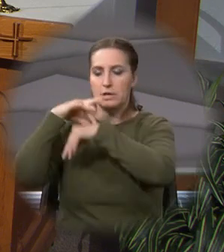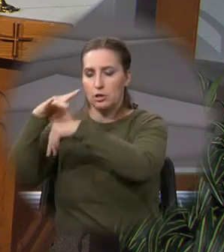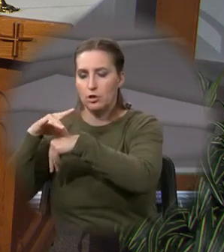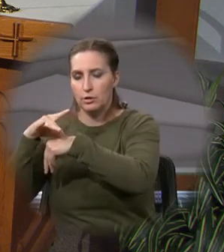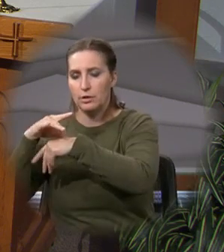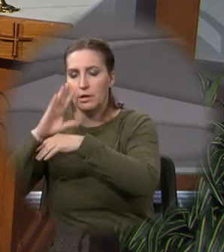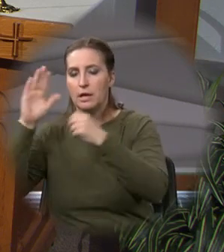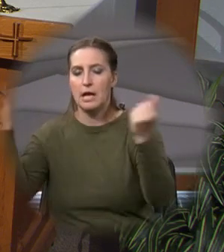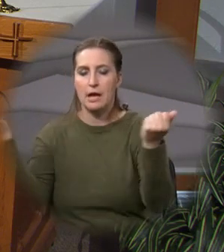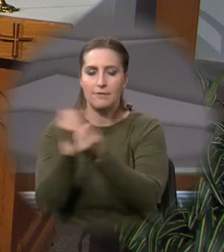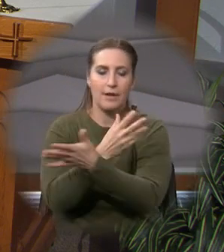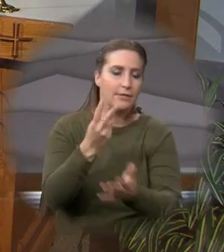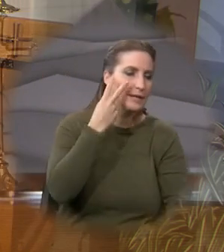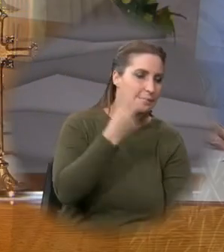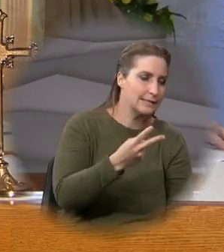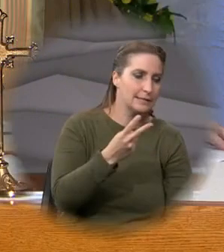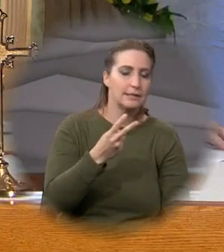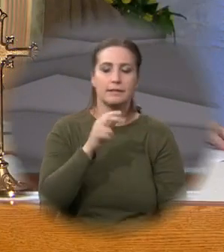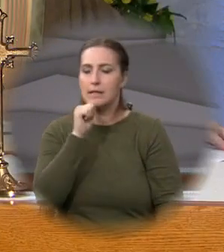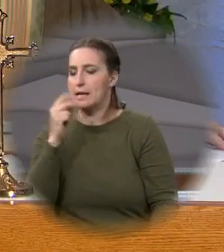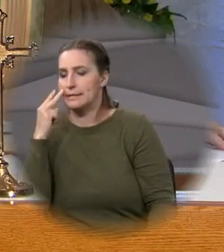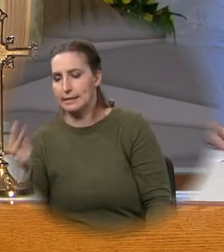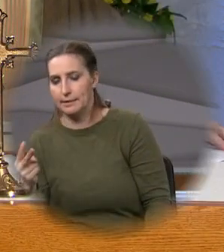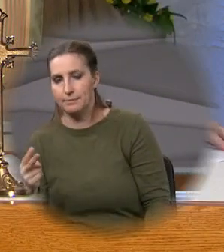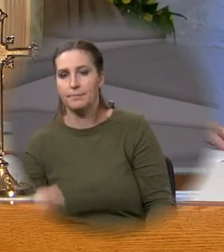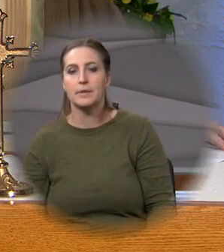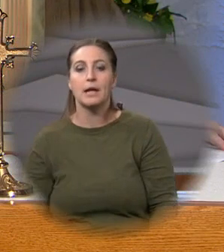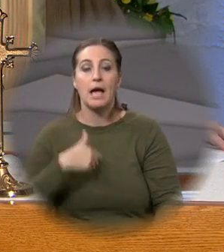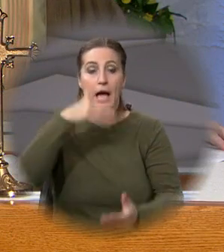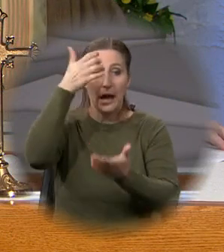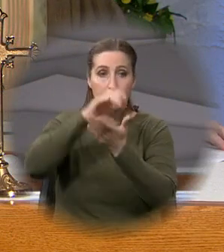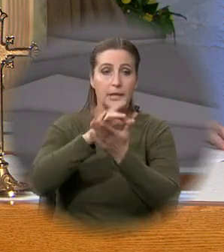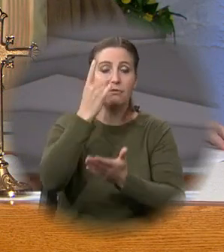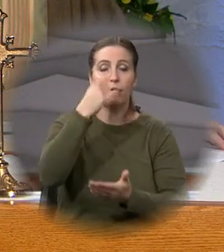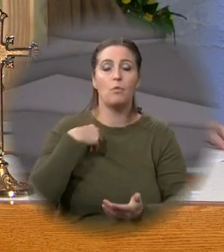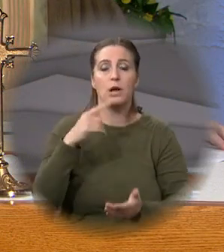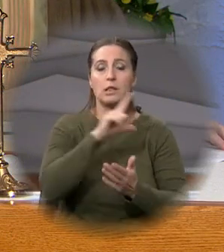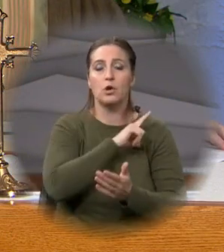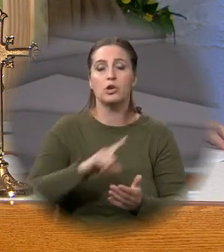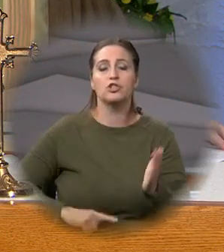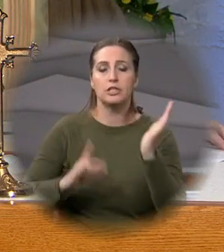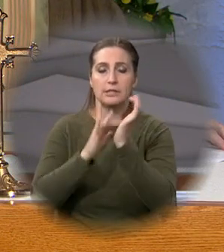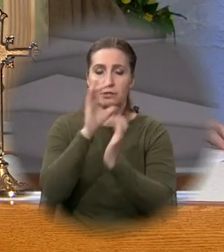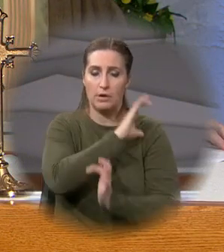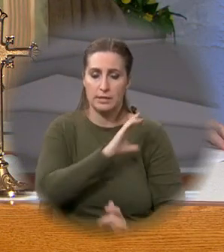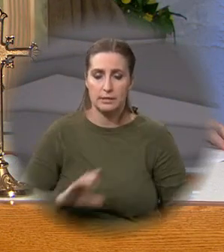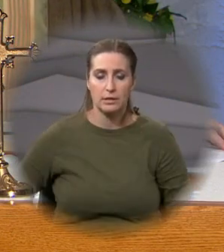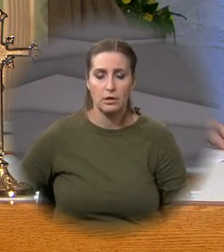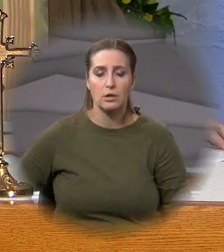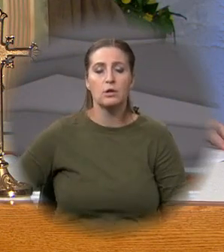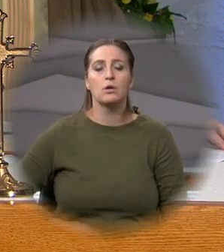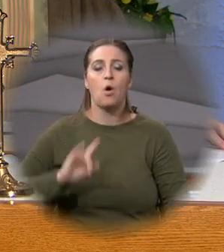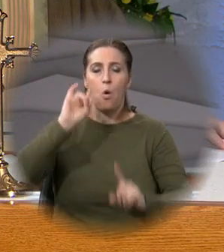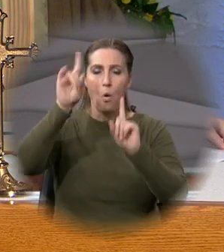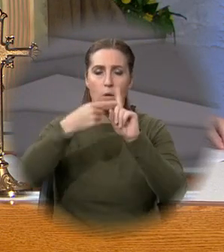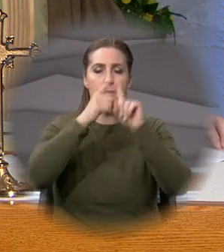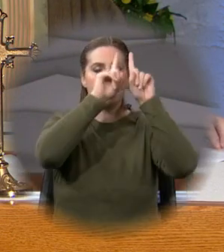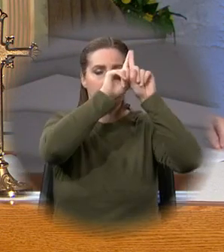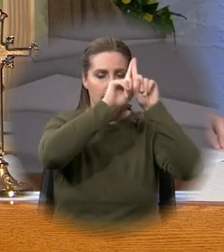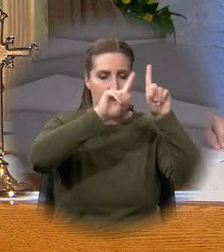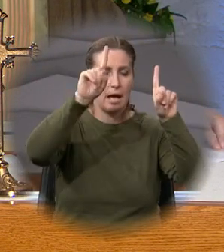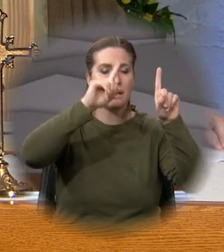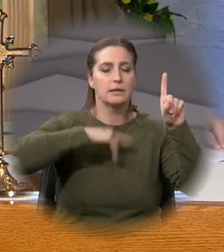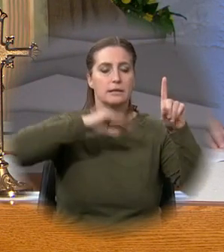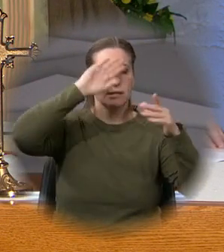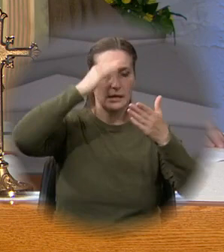of heaven and earth, of all things visible and invisible. I believe in one Lord Jesus Christ, the only begotten